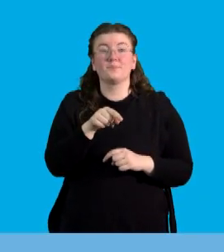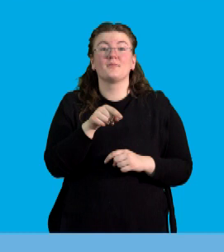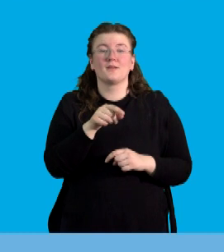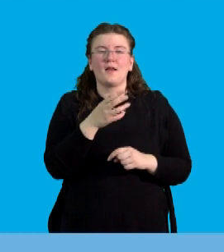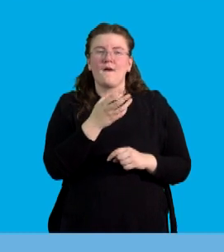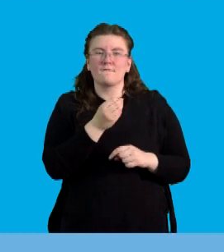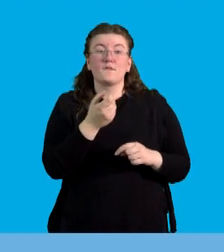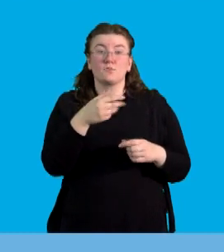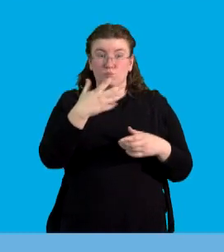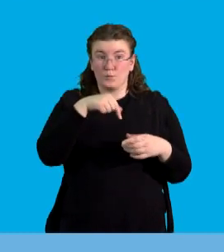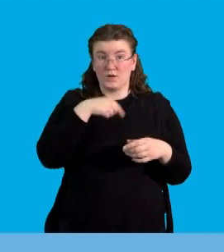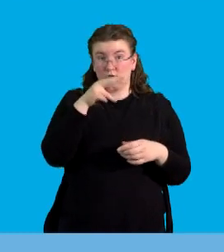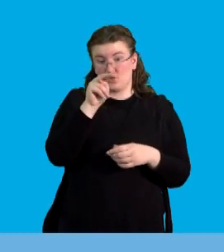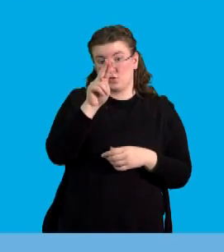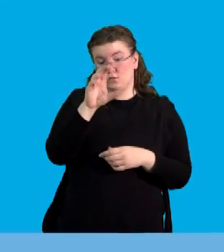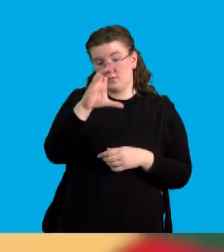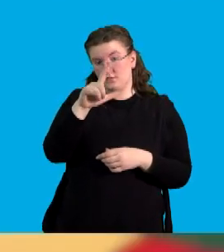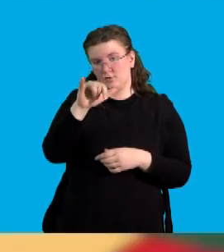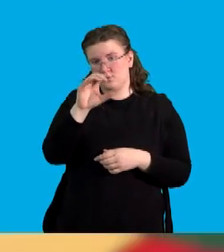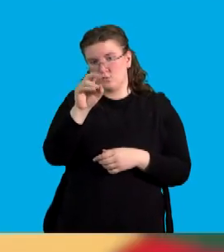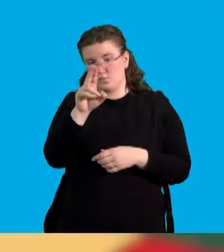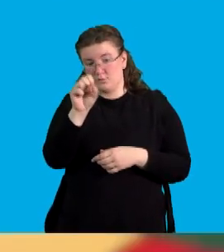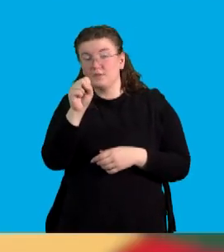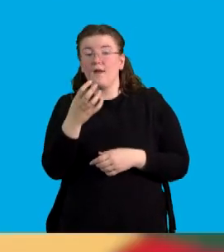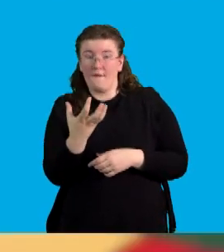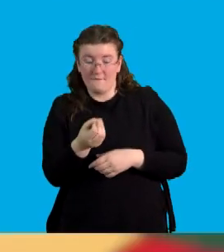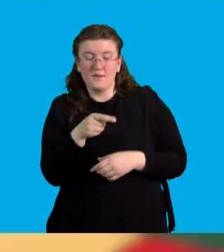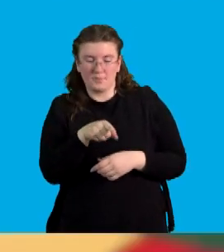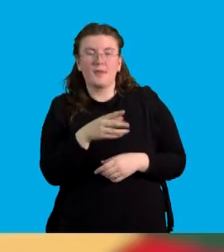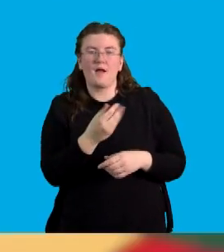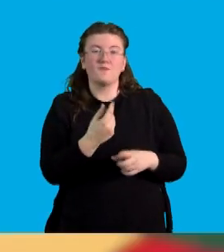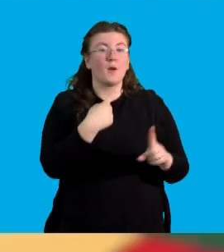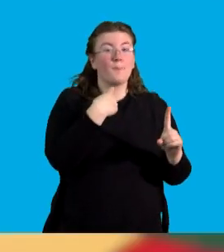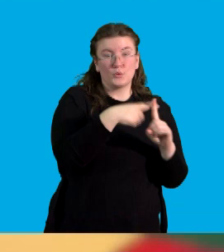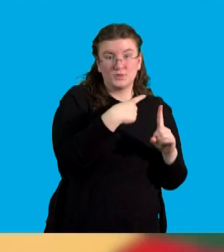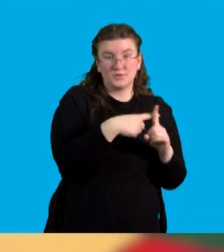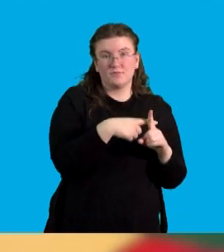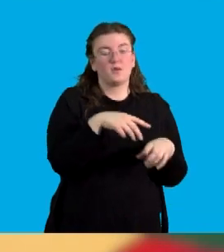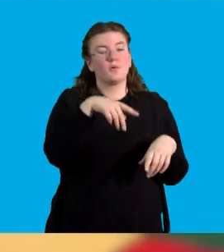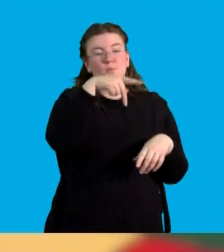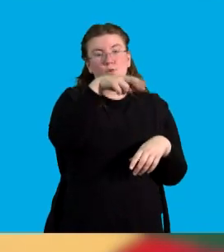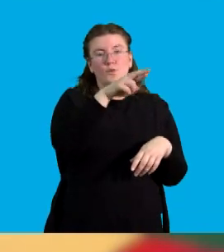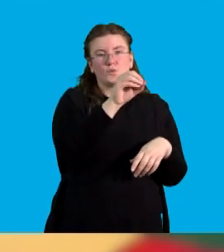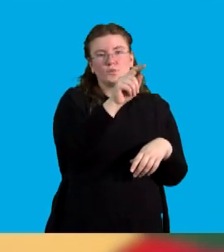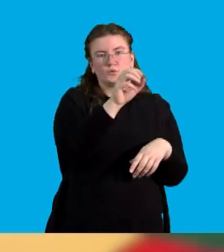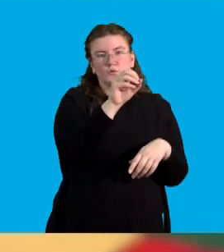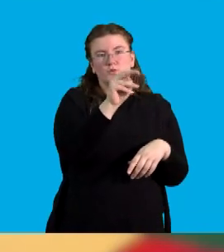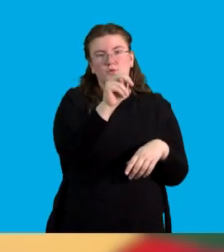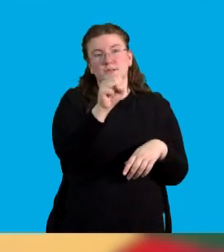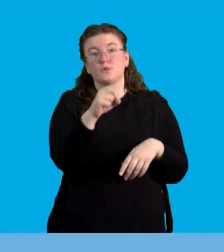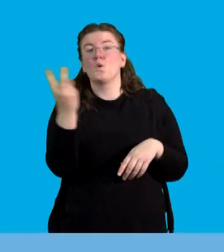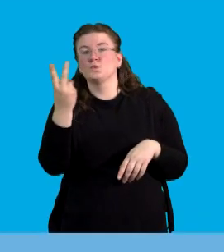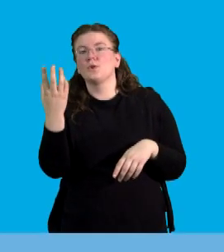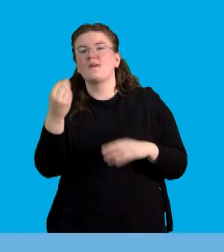in the nucleus, we find protons, which are positively charged, and the neutrons, which do not have a charge, which is why we're saying